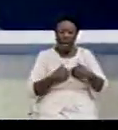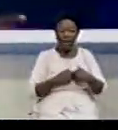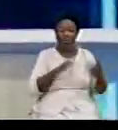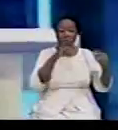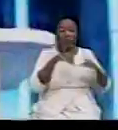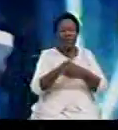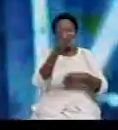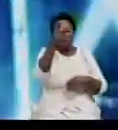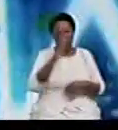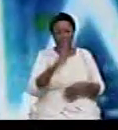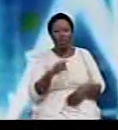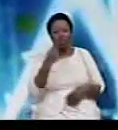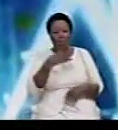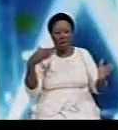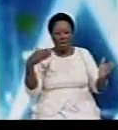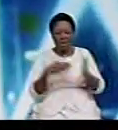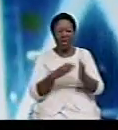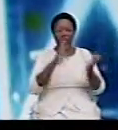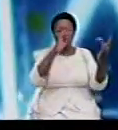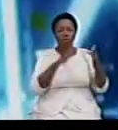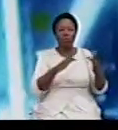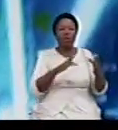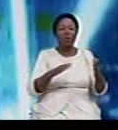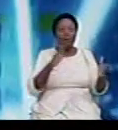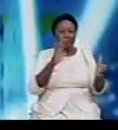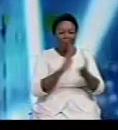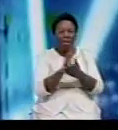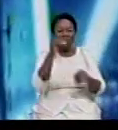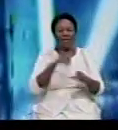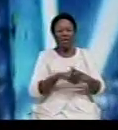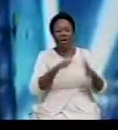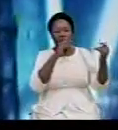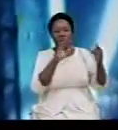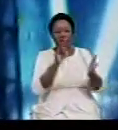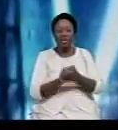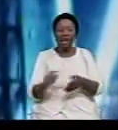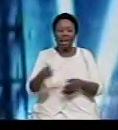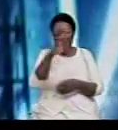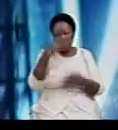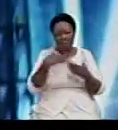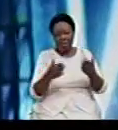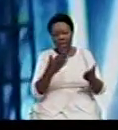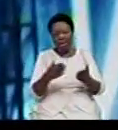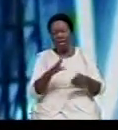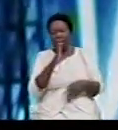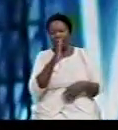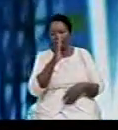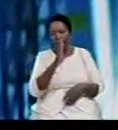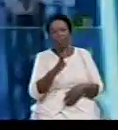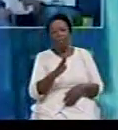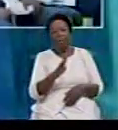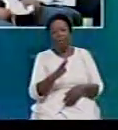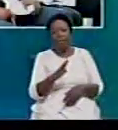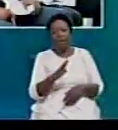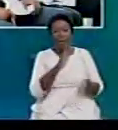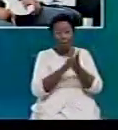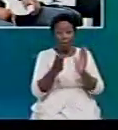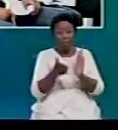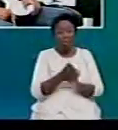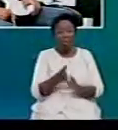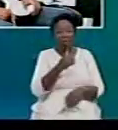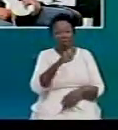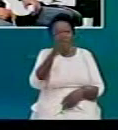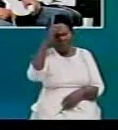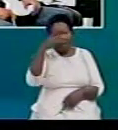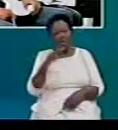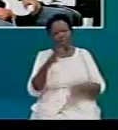hope believed in hope, that he might become the father of many